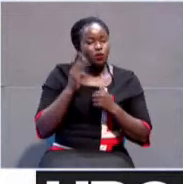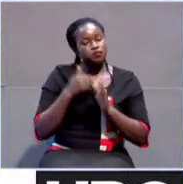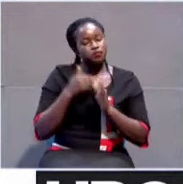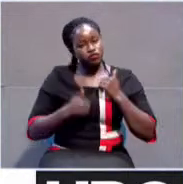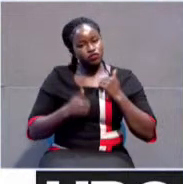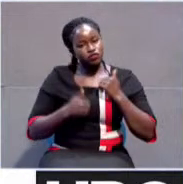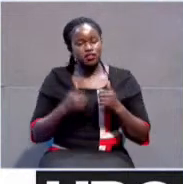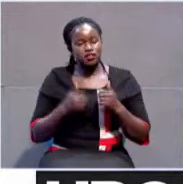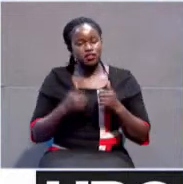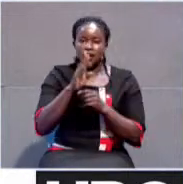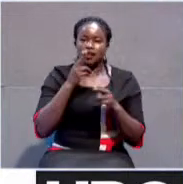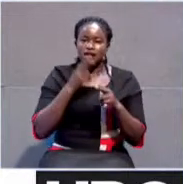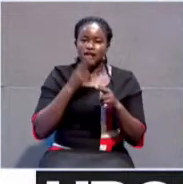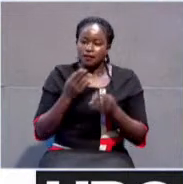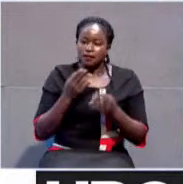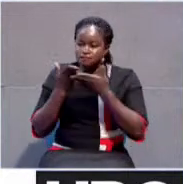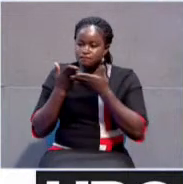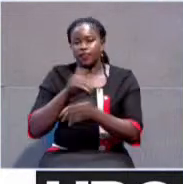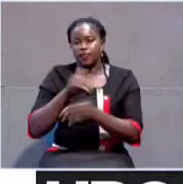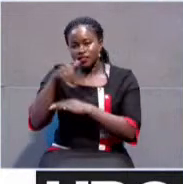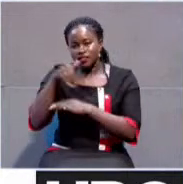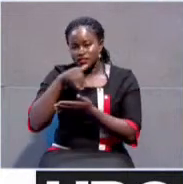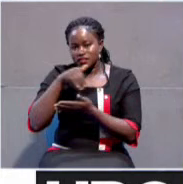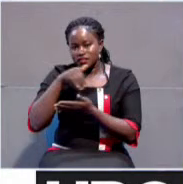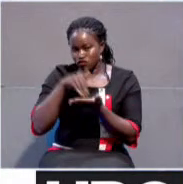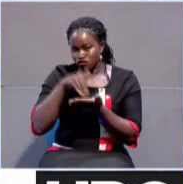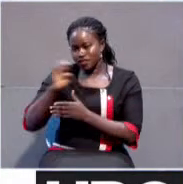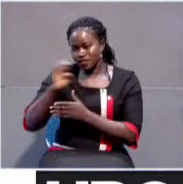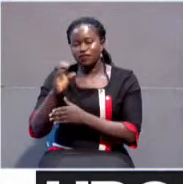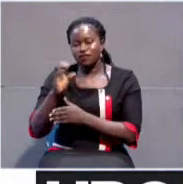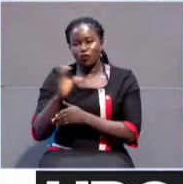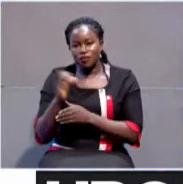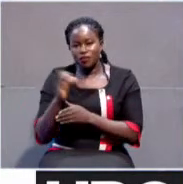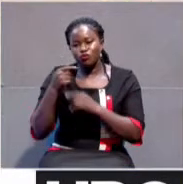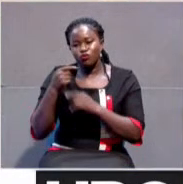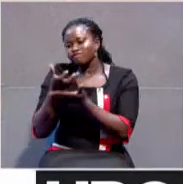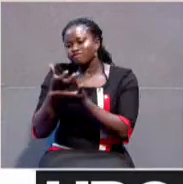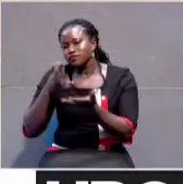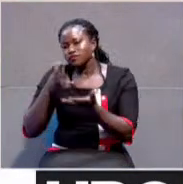and have their names forwarded to the Central Executive Committee for vetting.